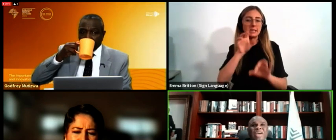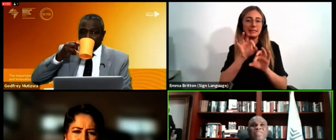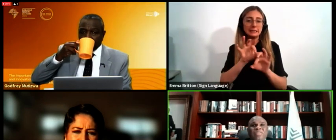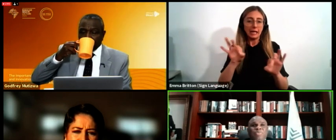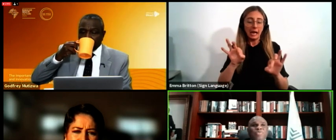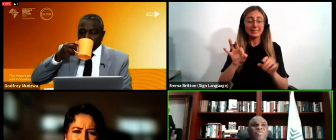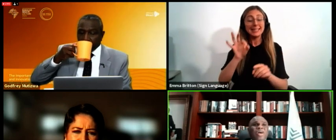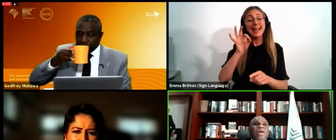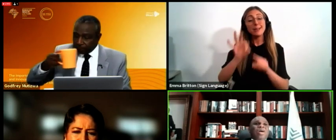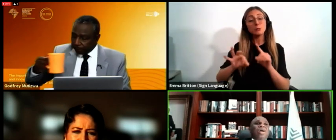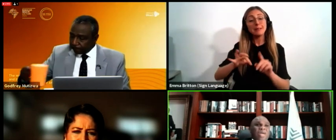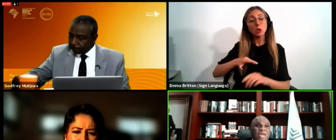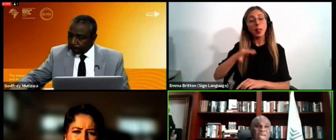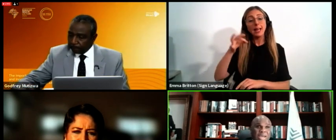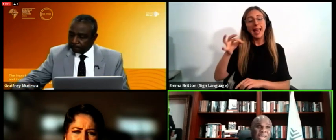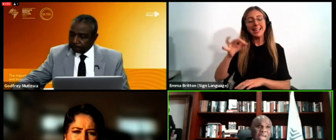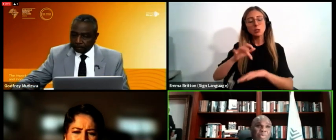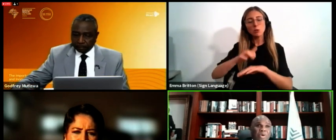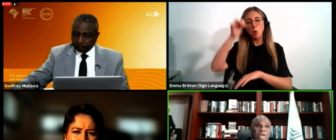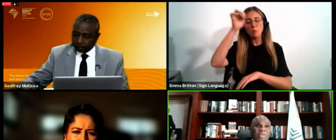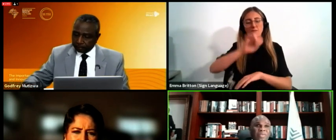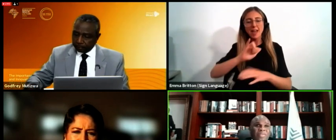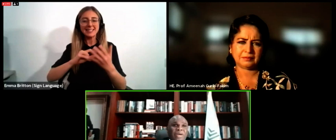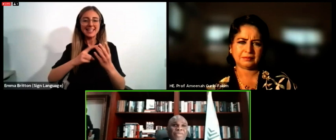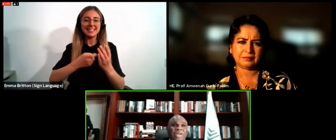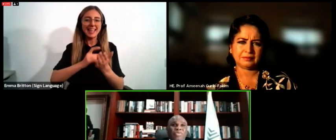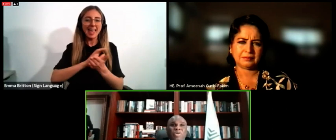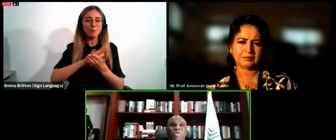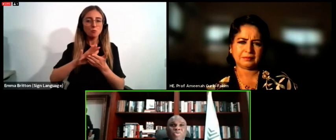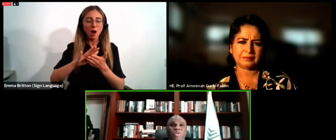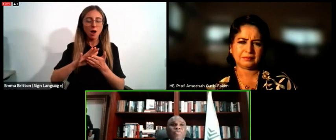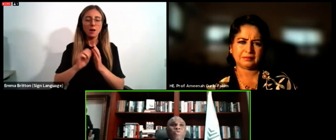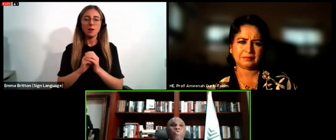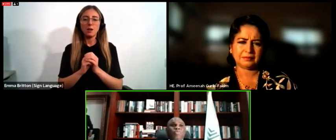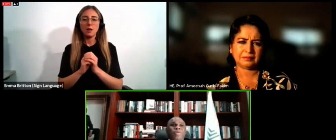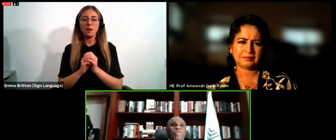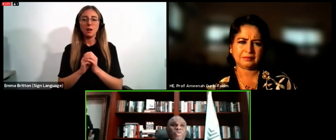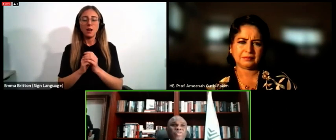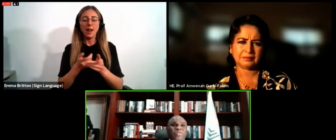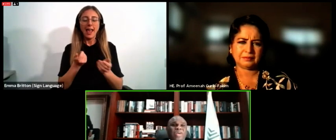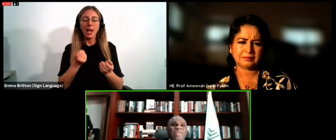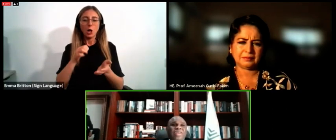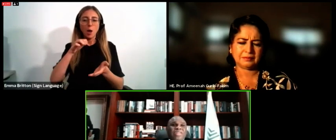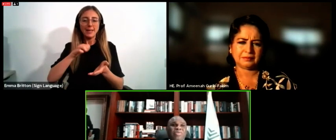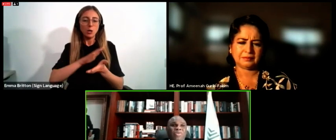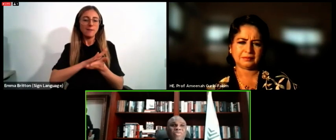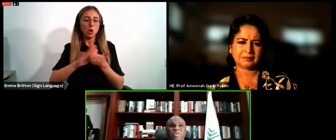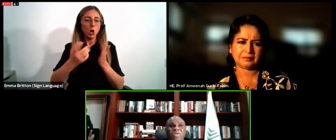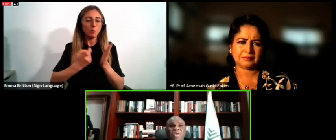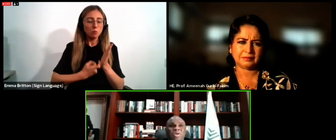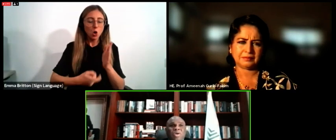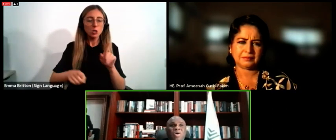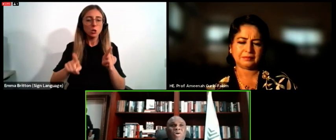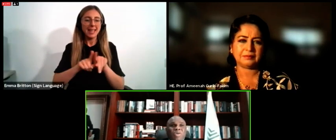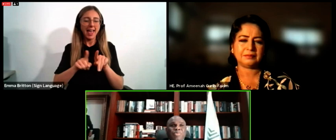special guest, Her Excellency Professor Sarah Ayangabo, Sister African Union Commissioner for Human Resources, Science and